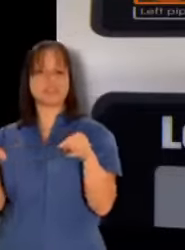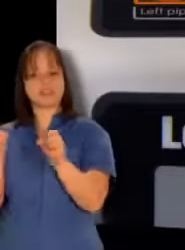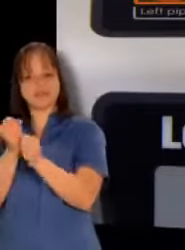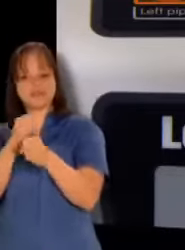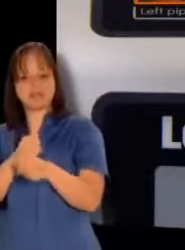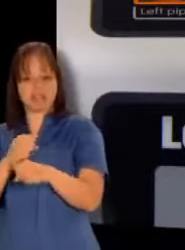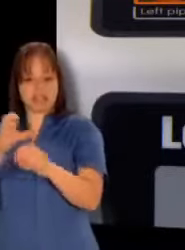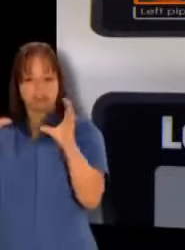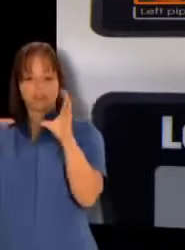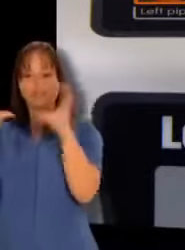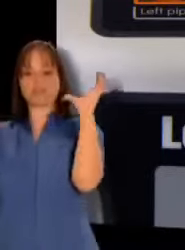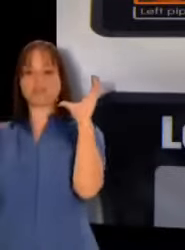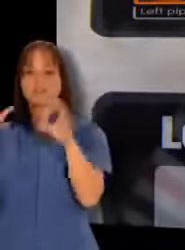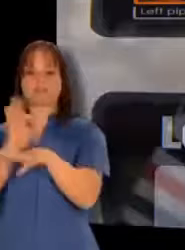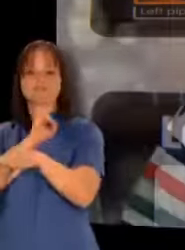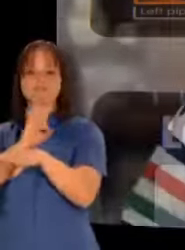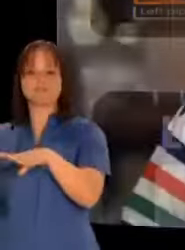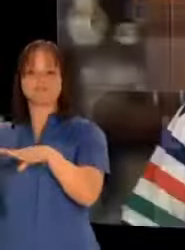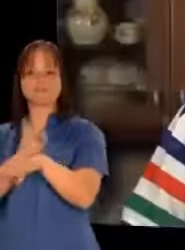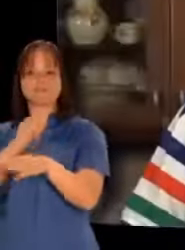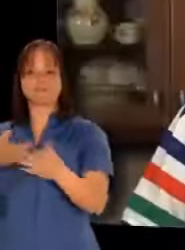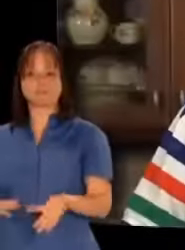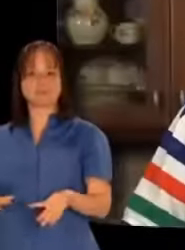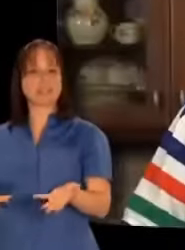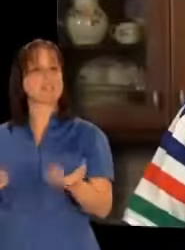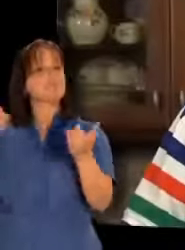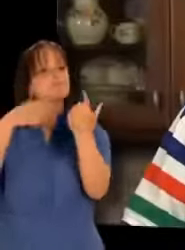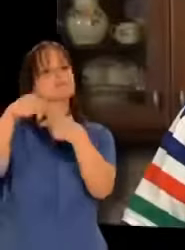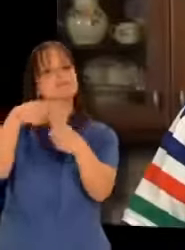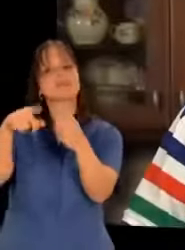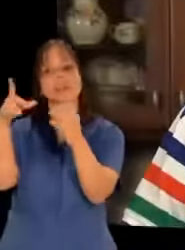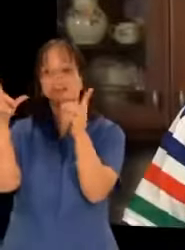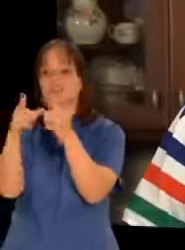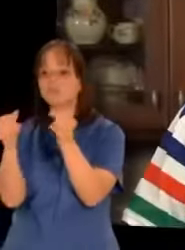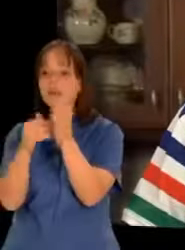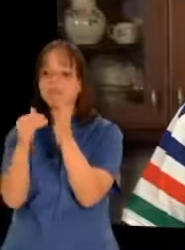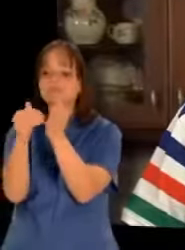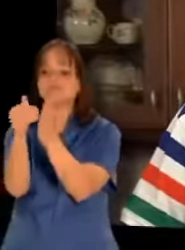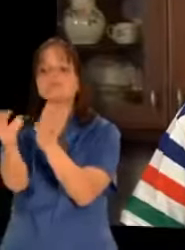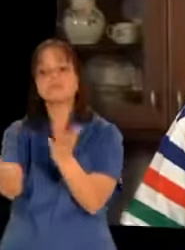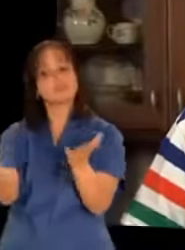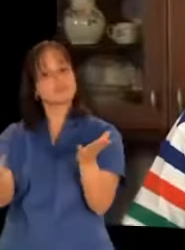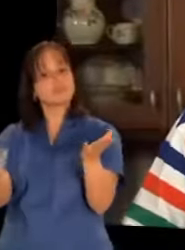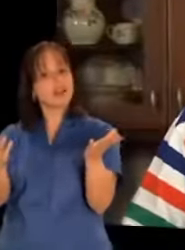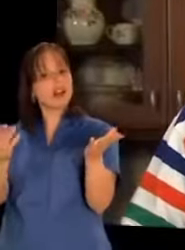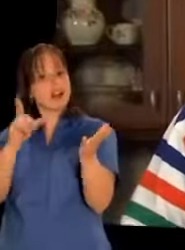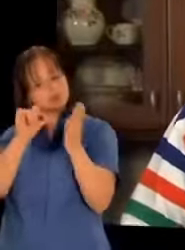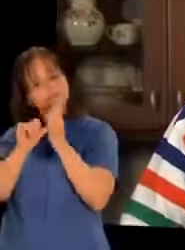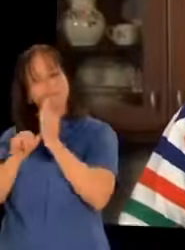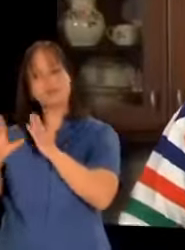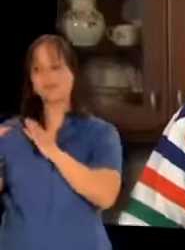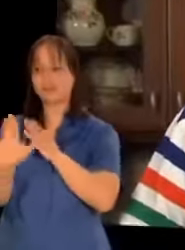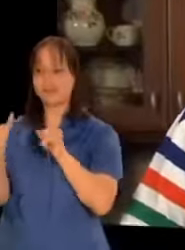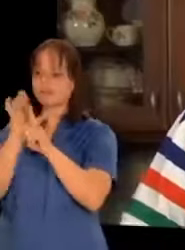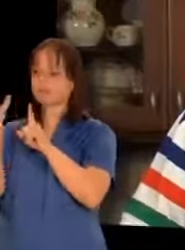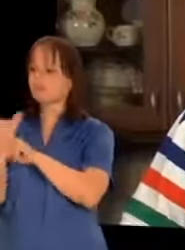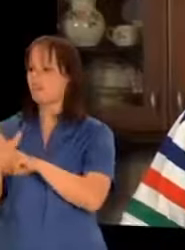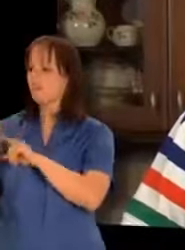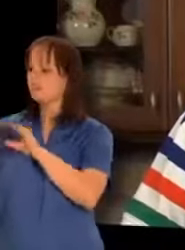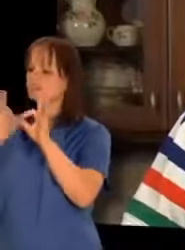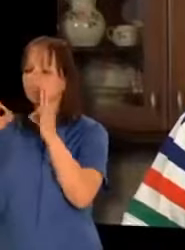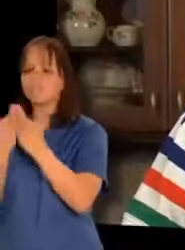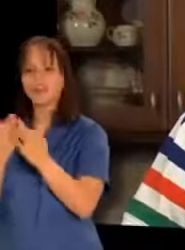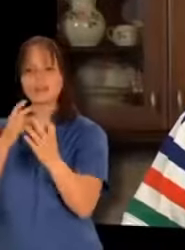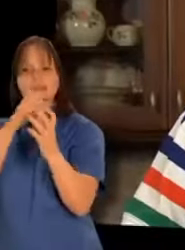in a certified factory. Now, I've traveled to Japan many times over the years, and I've always been very impressed with their culture, their